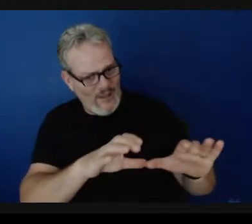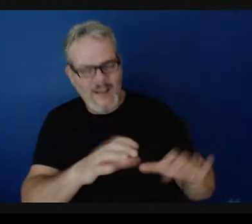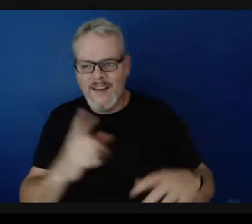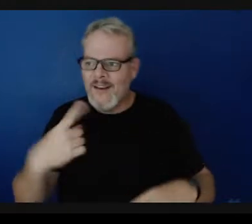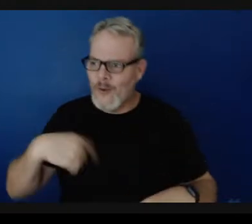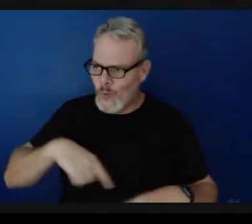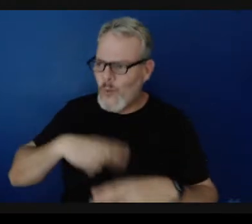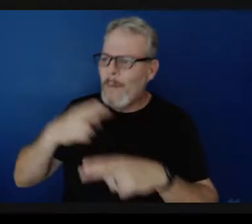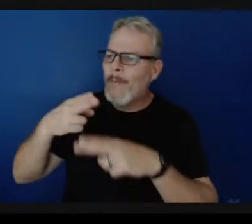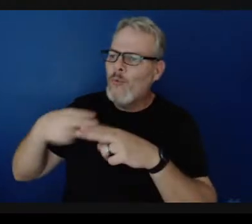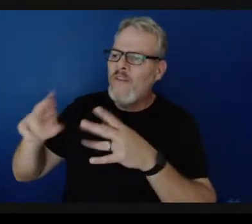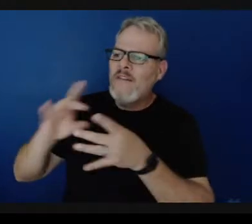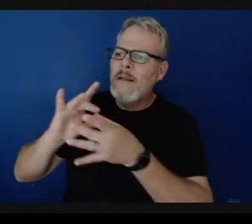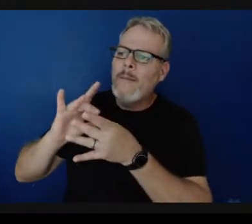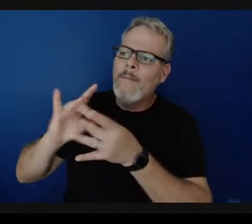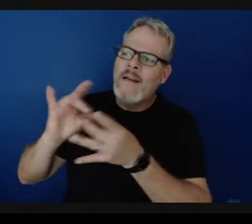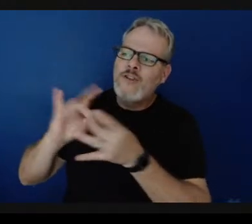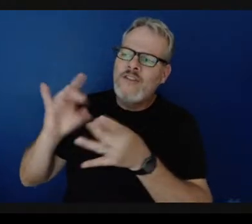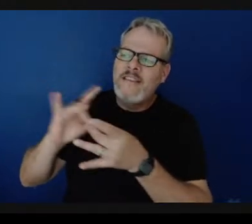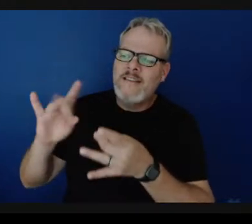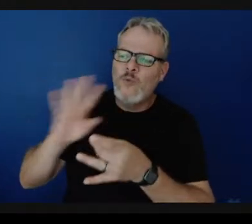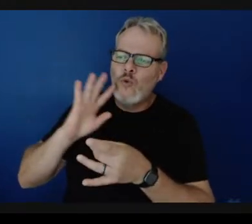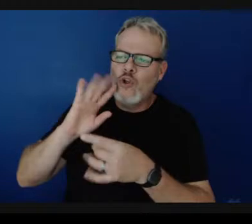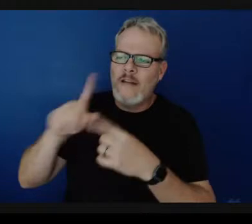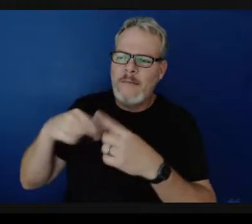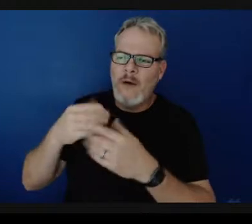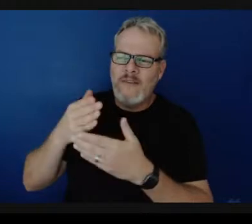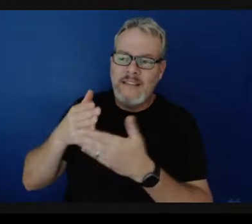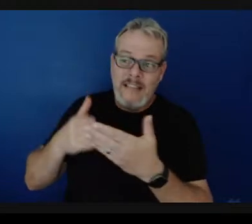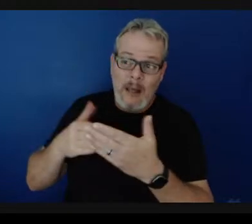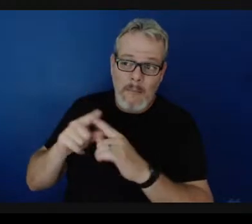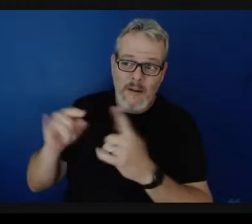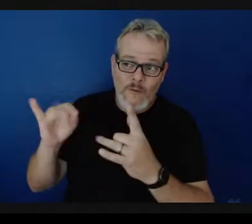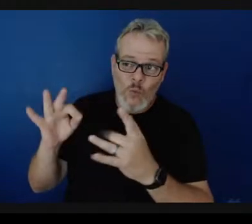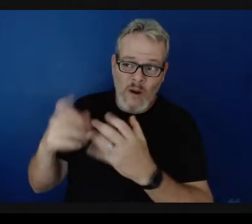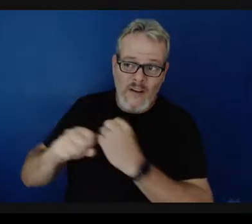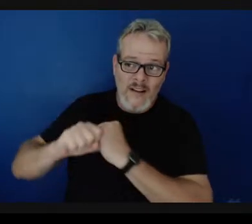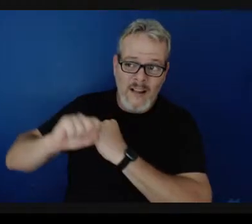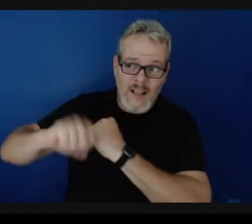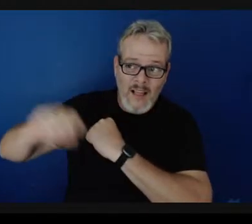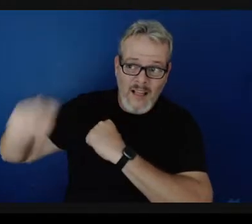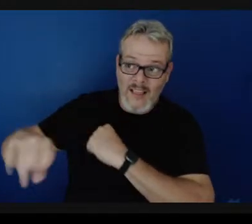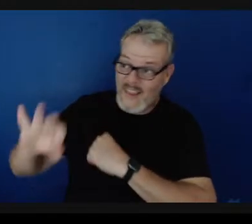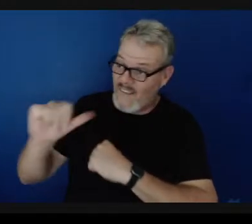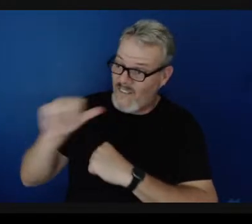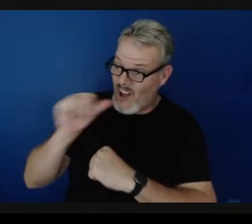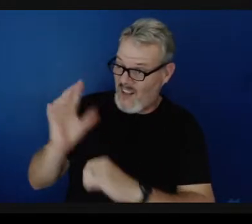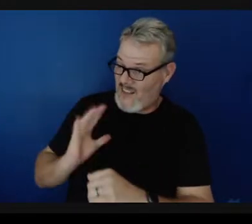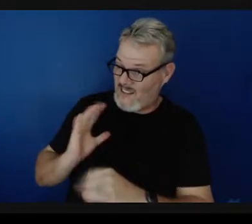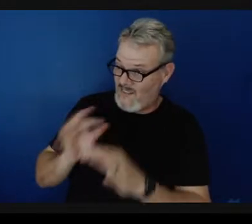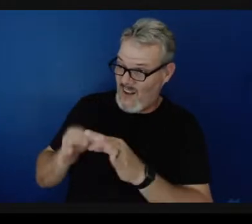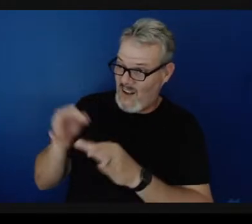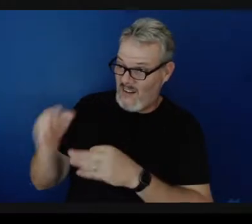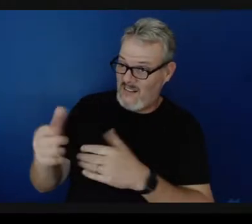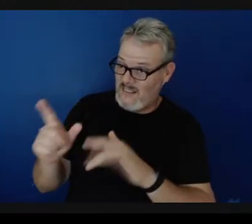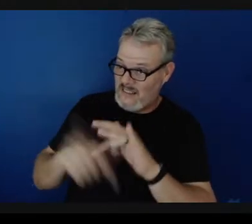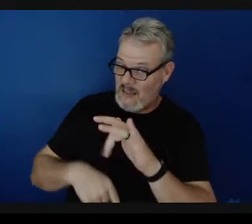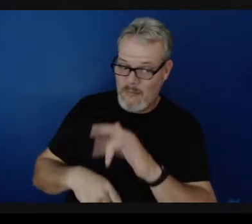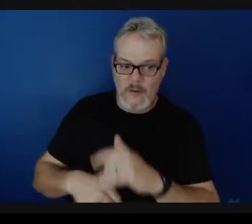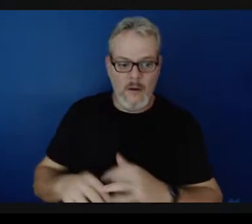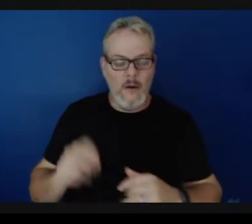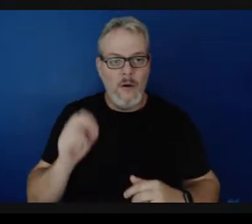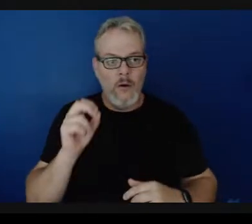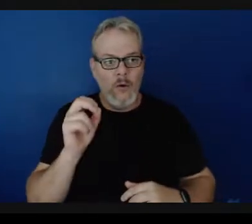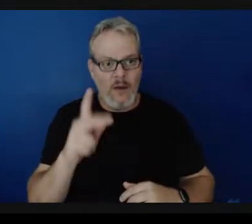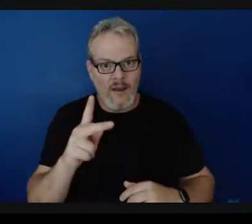briefly mentioned it, type of thing. We went over a little bit, but we thought maybe you'd want to talk about it. If you don't, that's fine. Yeah, well, just be aware that